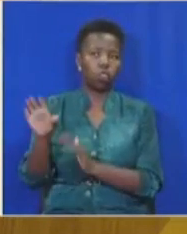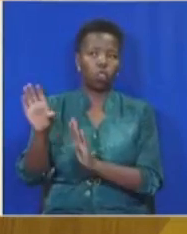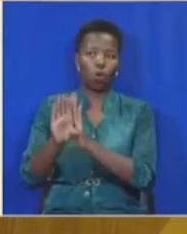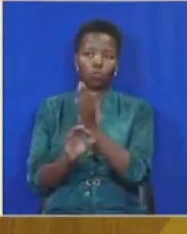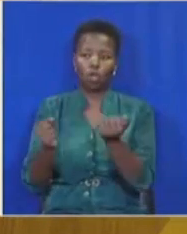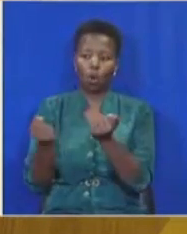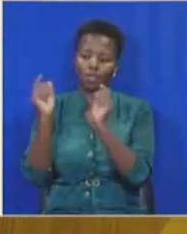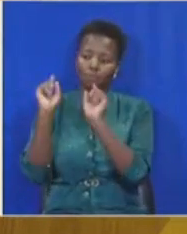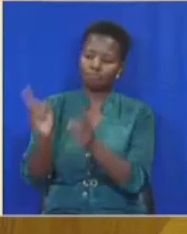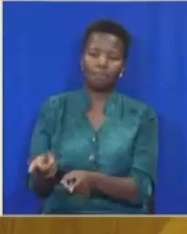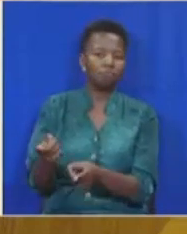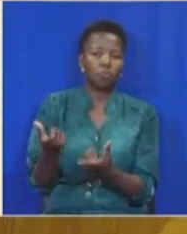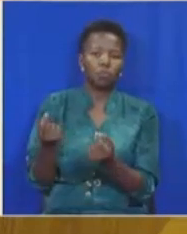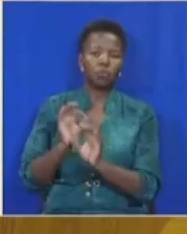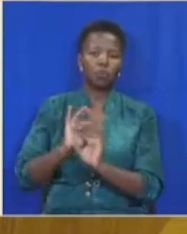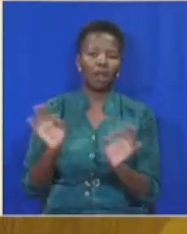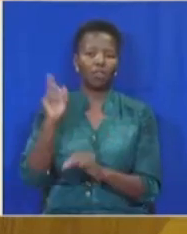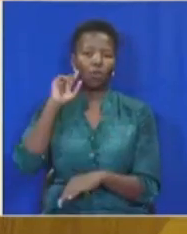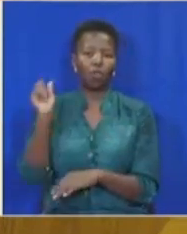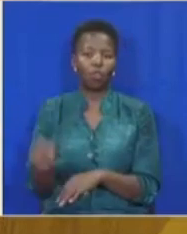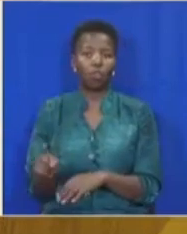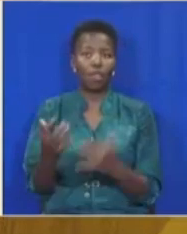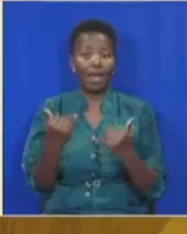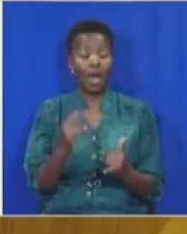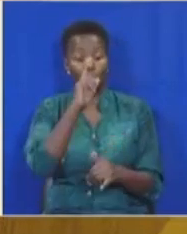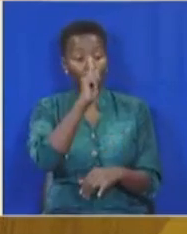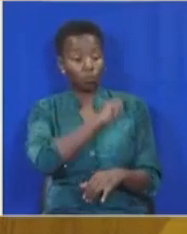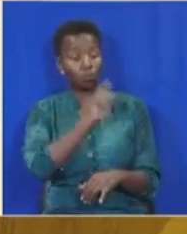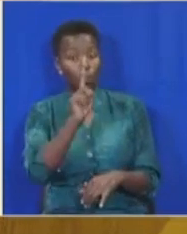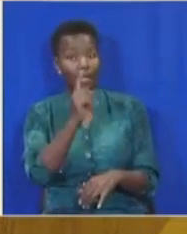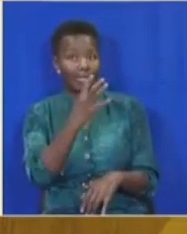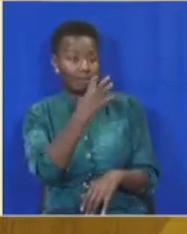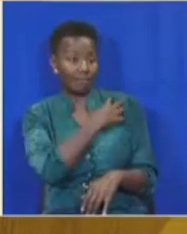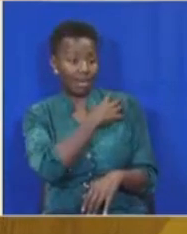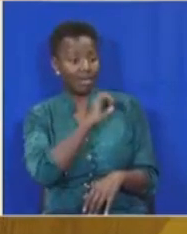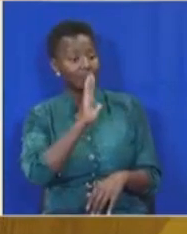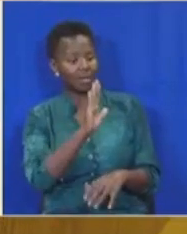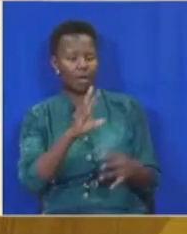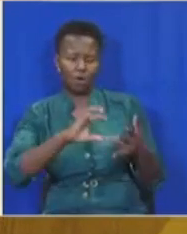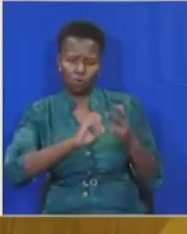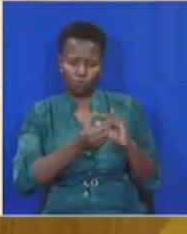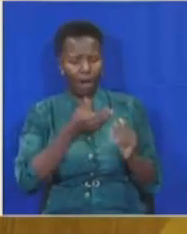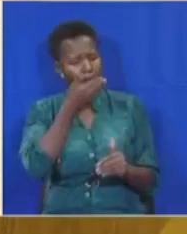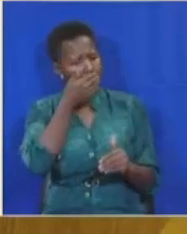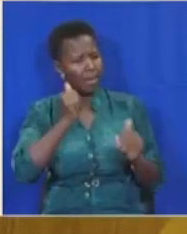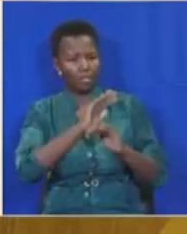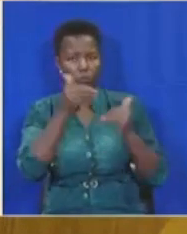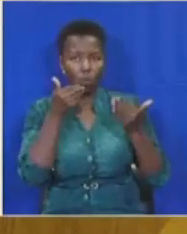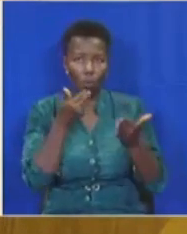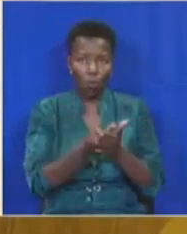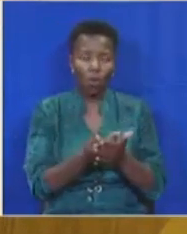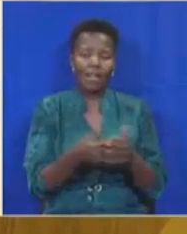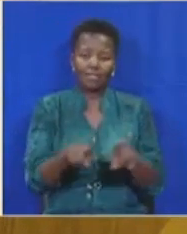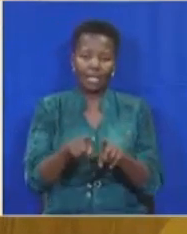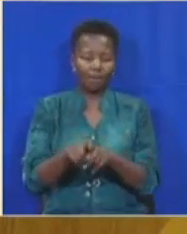court. What is a fact is that Minister Bathabile Dlamini has done everything in her powers, including undermining the